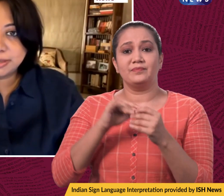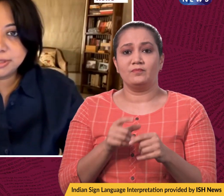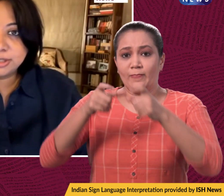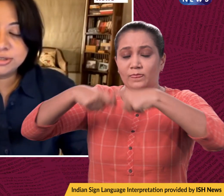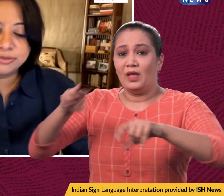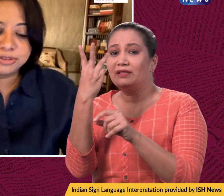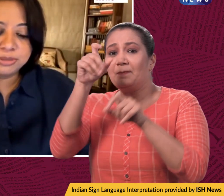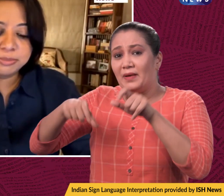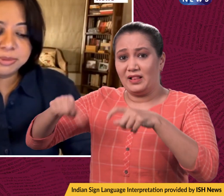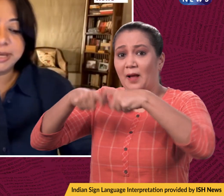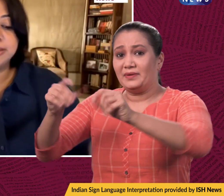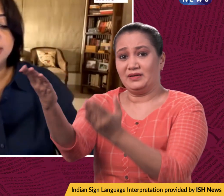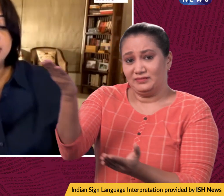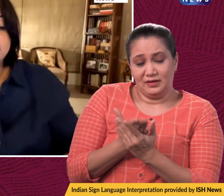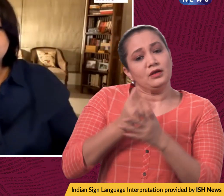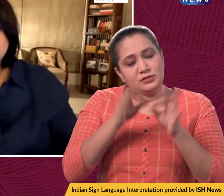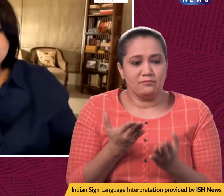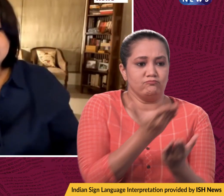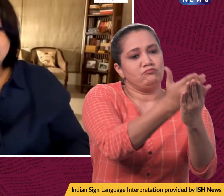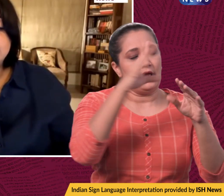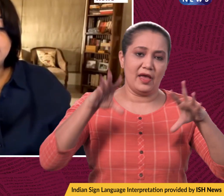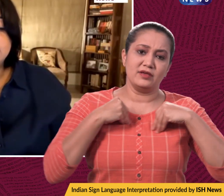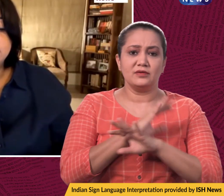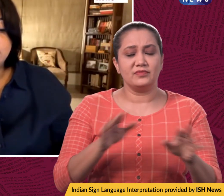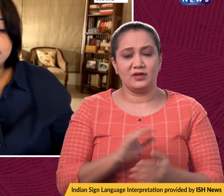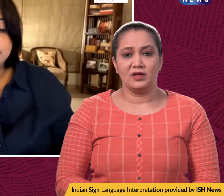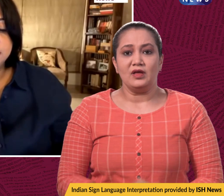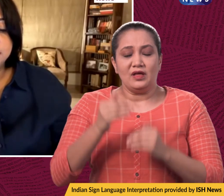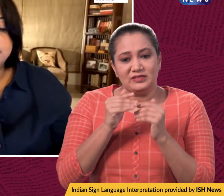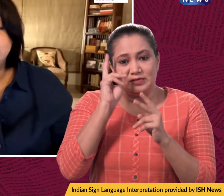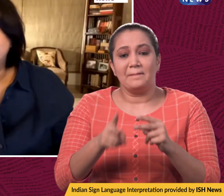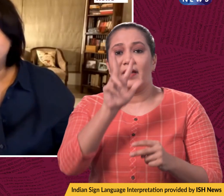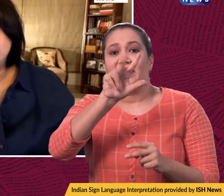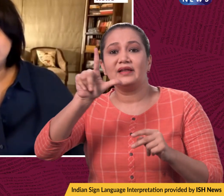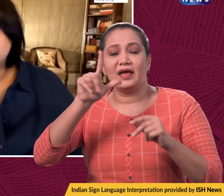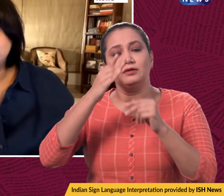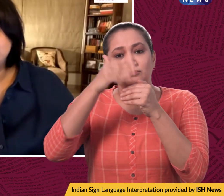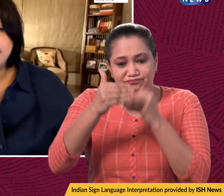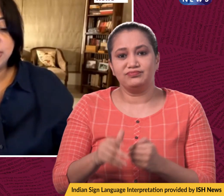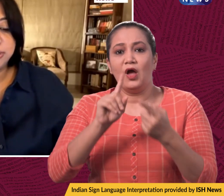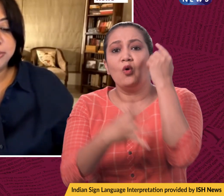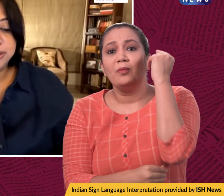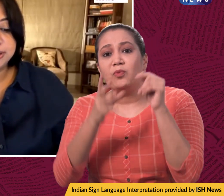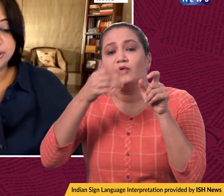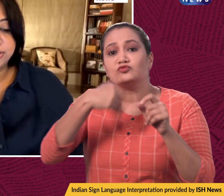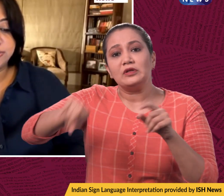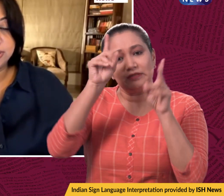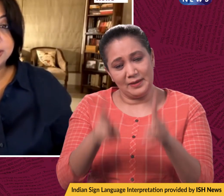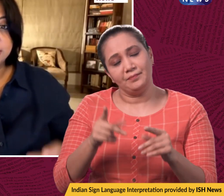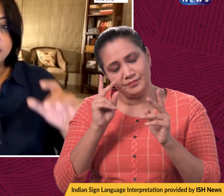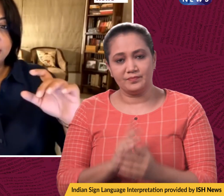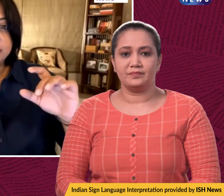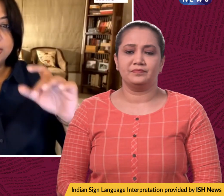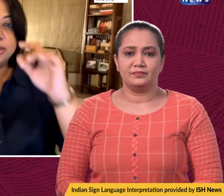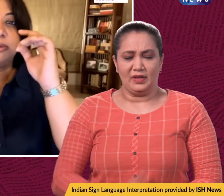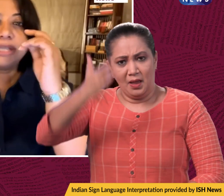accept the recommendations of a 3-member panel to retain the current gross income limit of 8 lakh rupees for economically weaker sections of